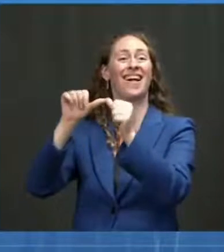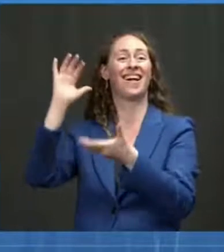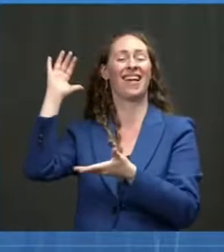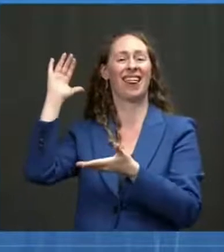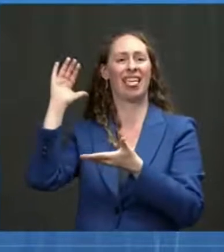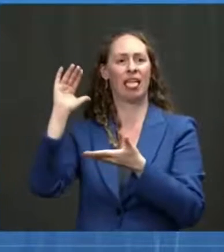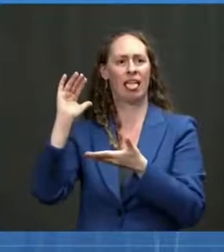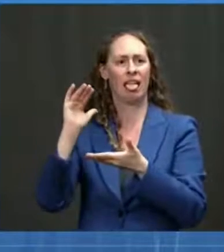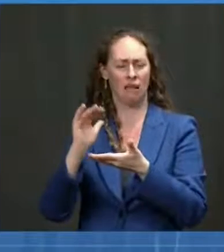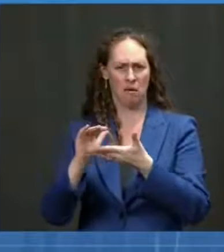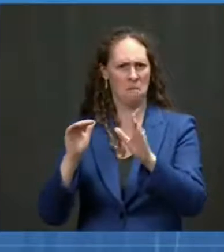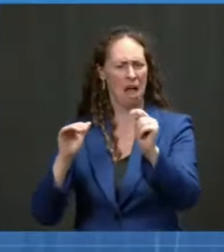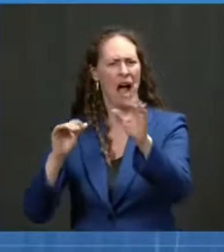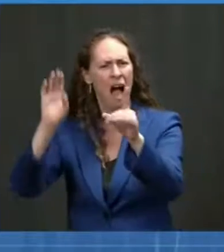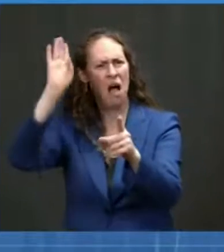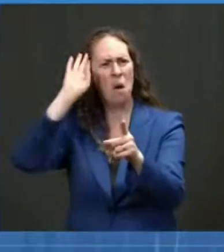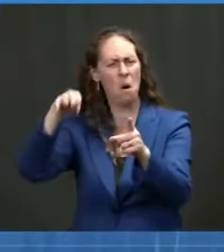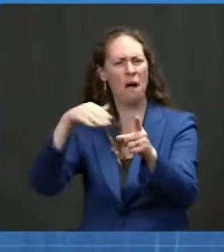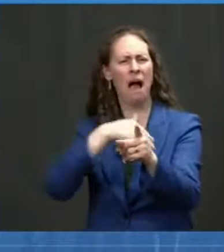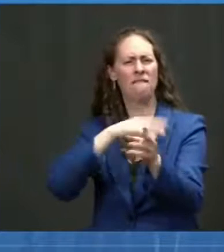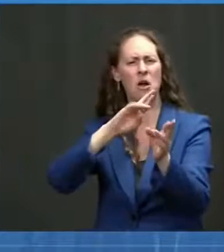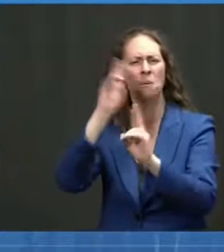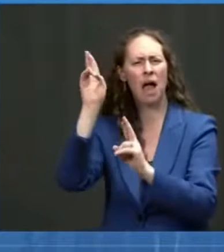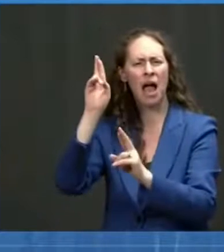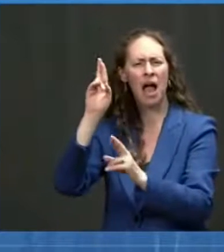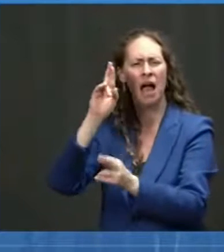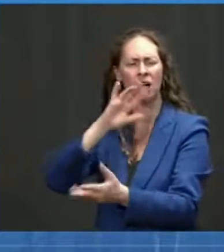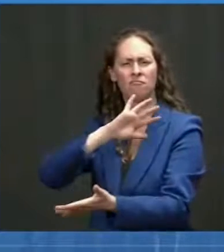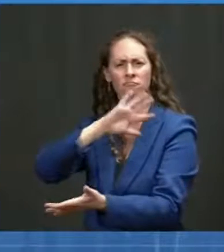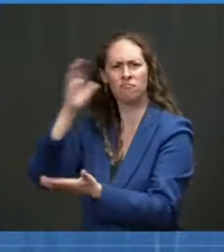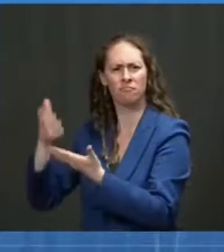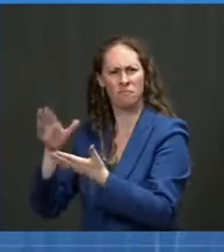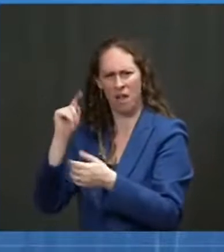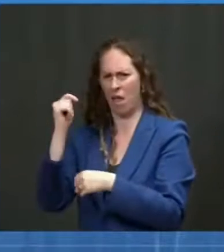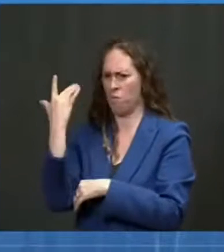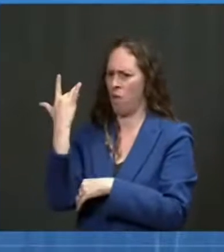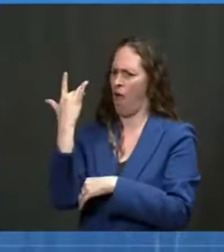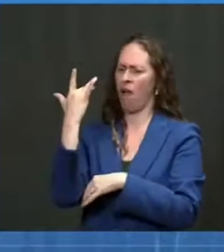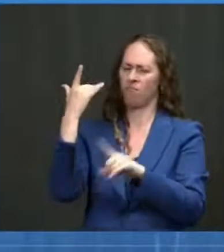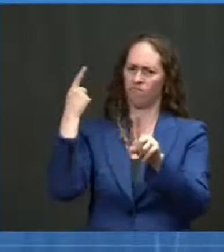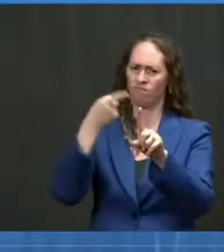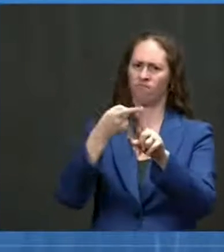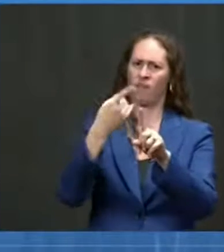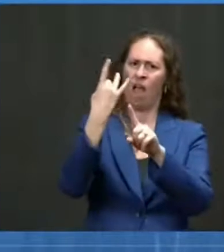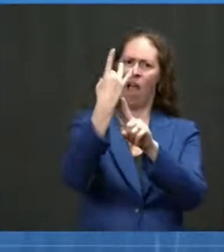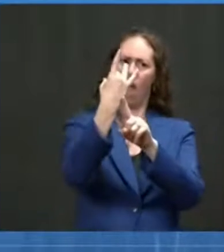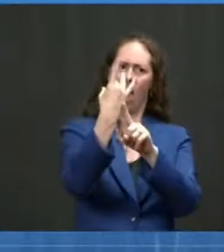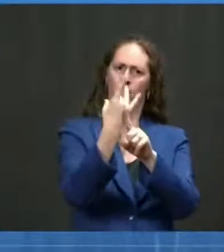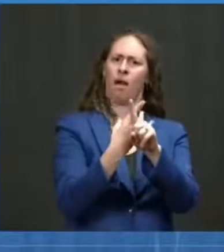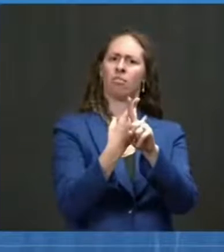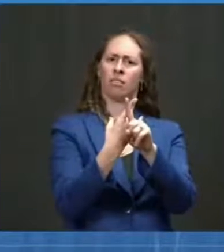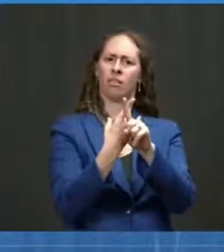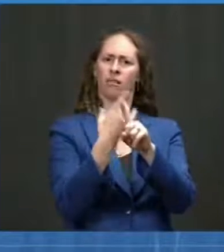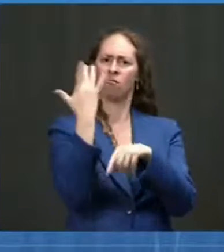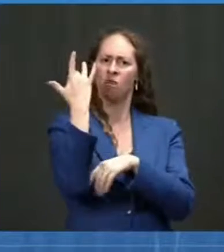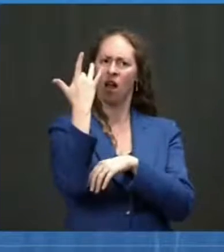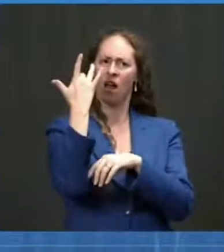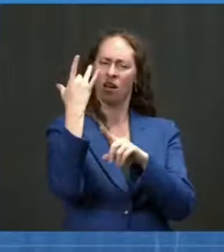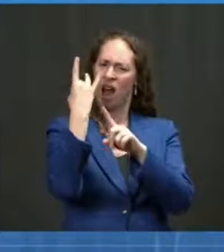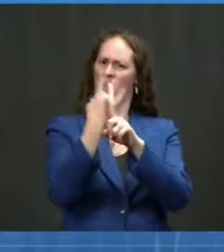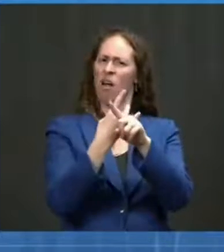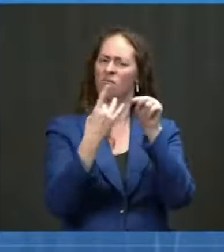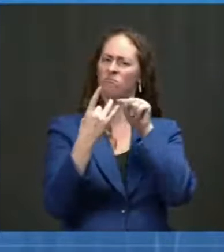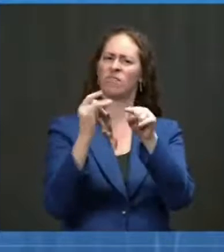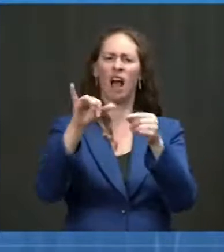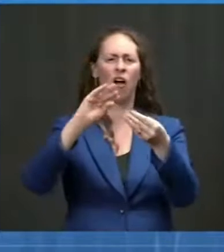through the science of how you landed on 8 months? Please, thanks. Why don't we start with you, Dr. Murthy, and then Dr.